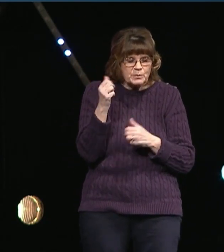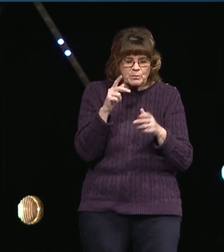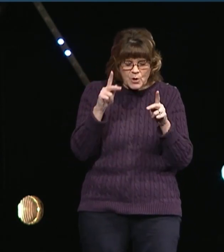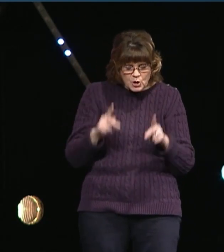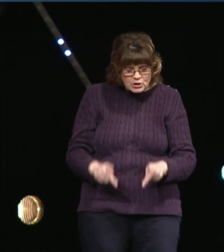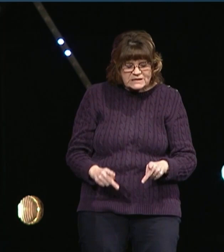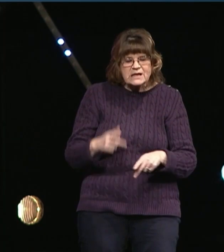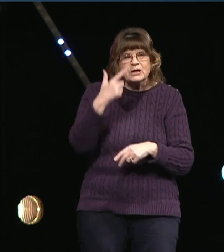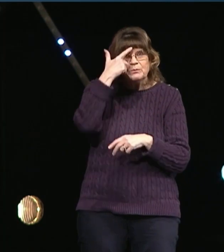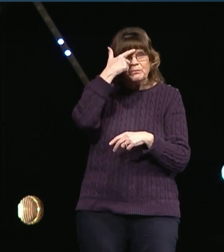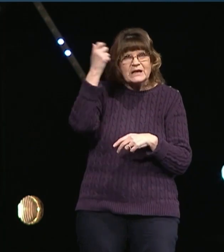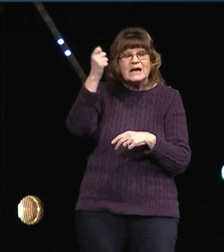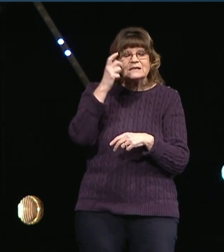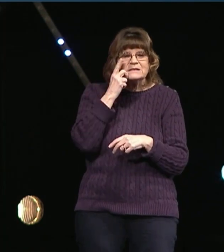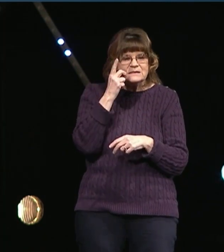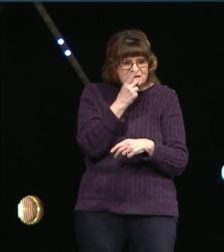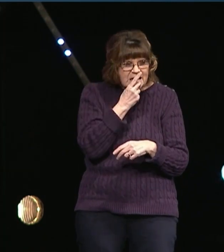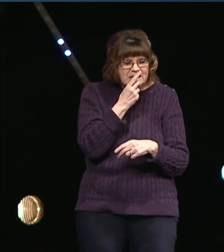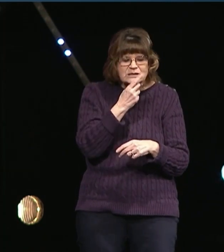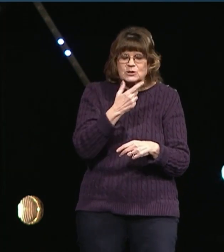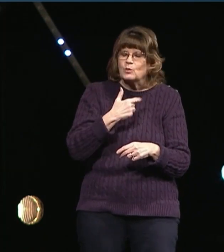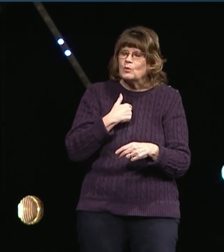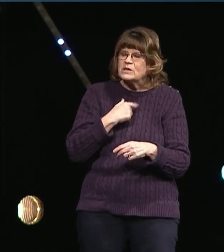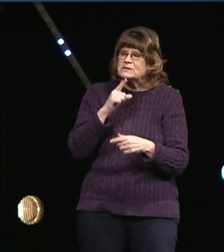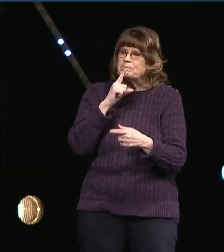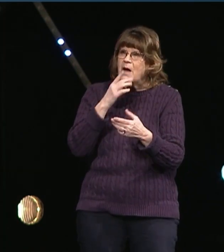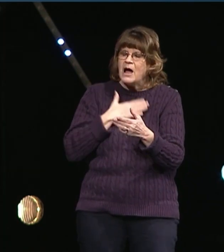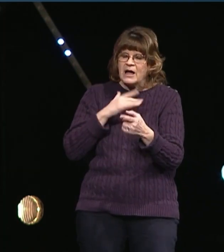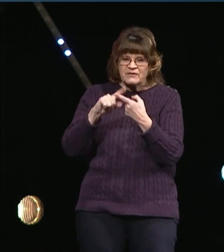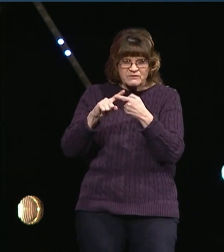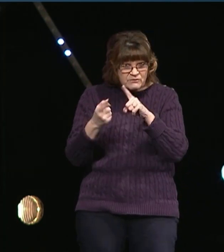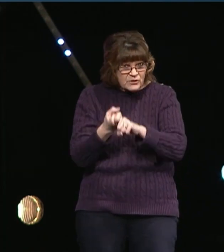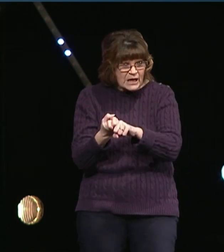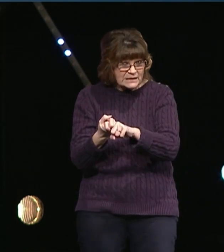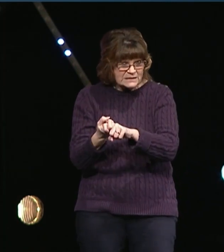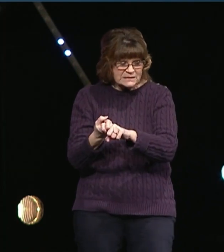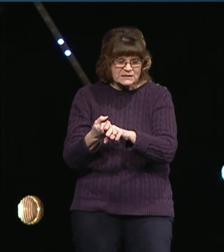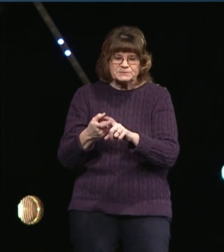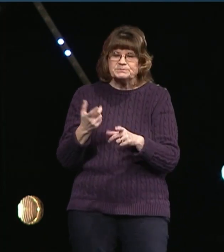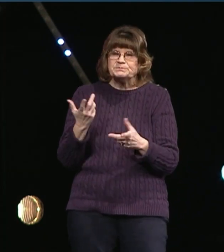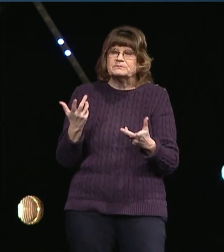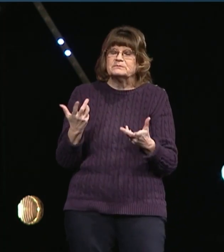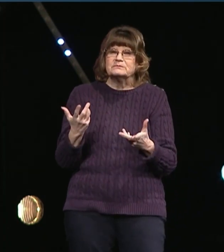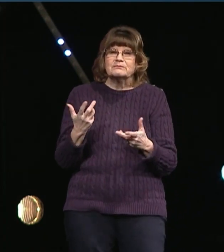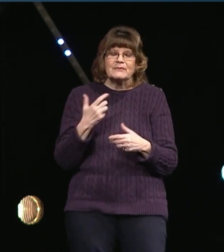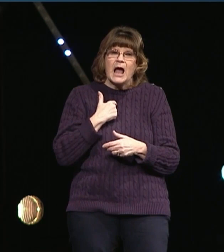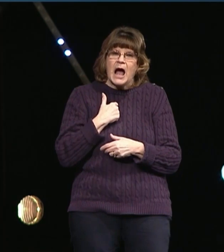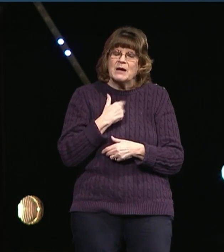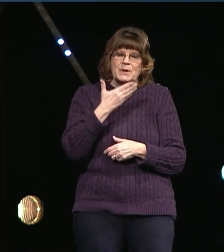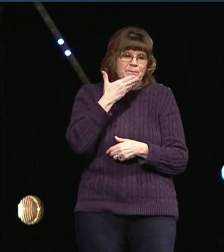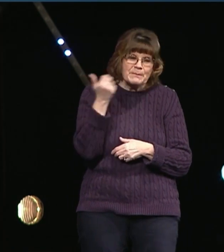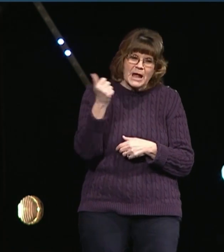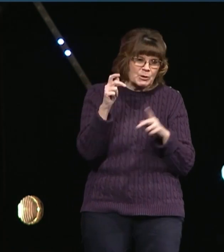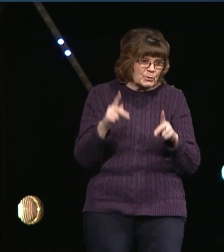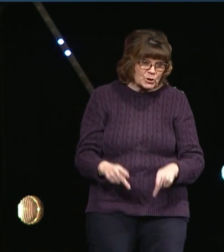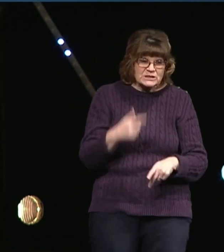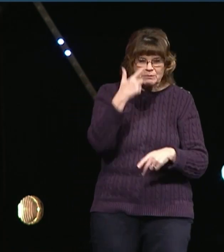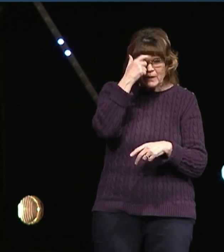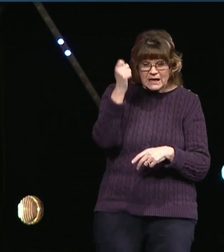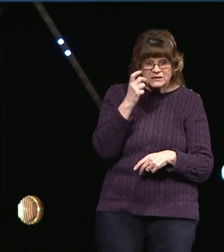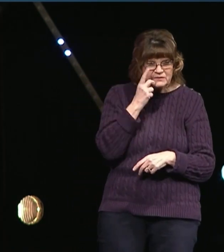because Dennis was one of my friends and one of my coaches, and I just love that about him.